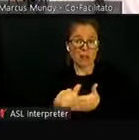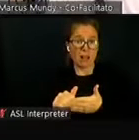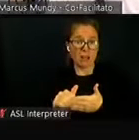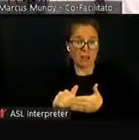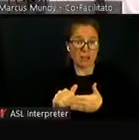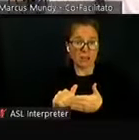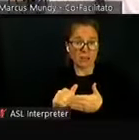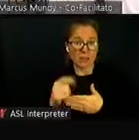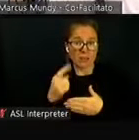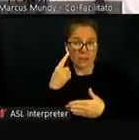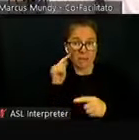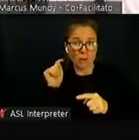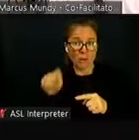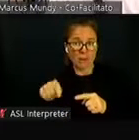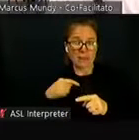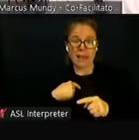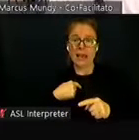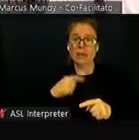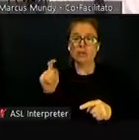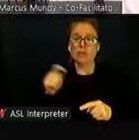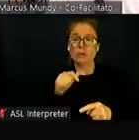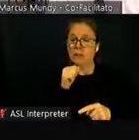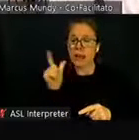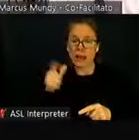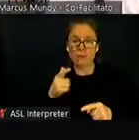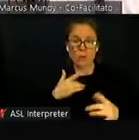have to worry about getting killed on my way to work.